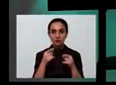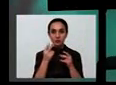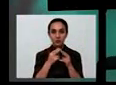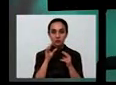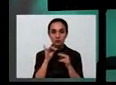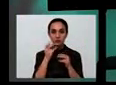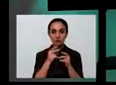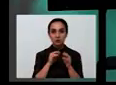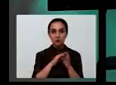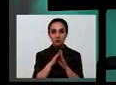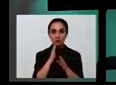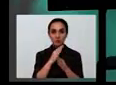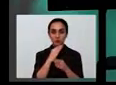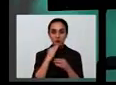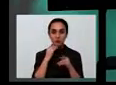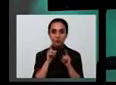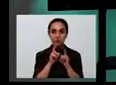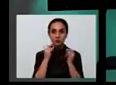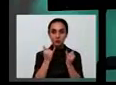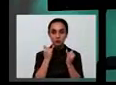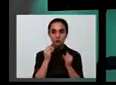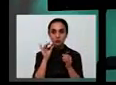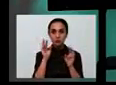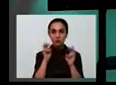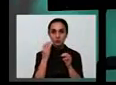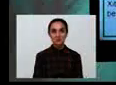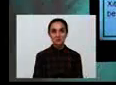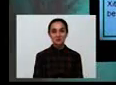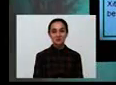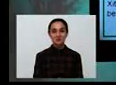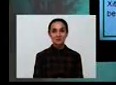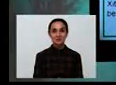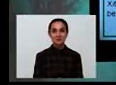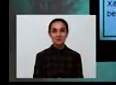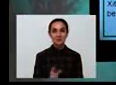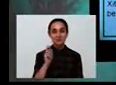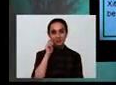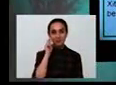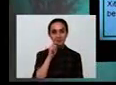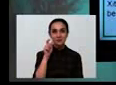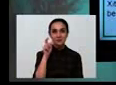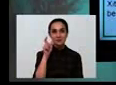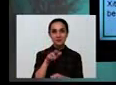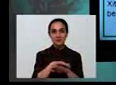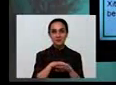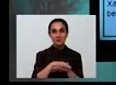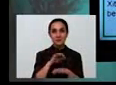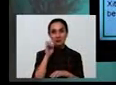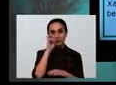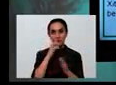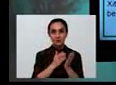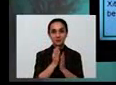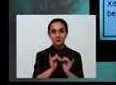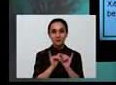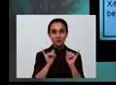bilan limolim. Aziz o'quvchilar, demak, mavzuyimizni boshladik. Xitoy Xalq Respublikasining siyosiy